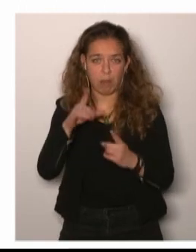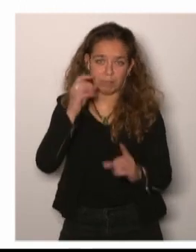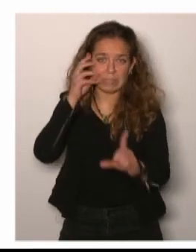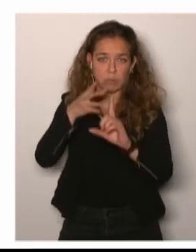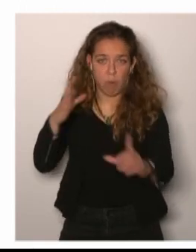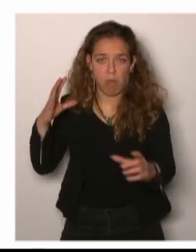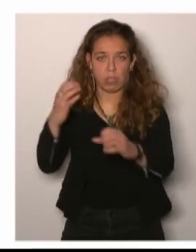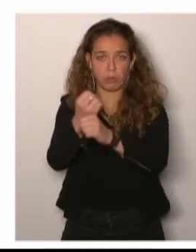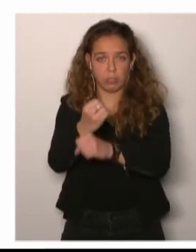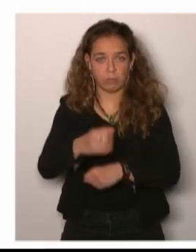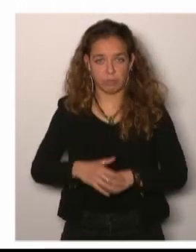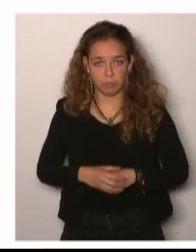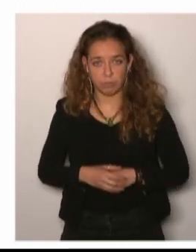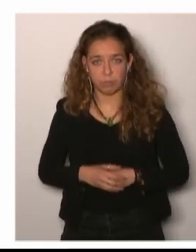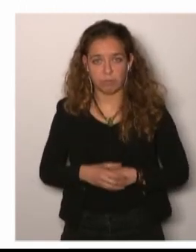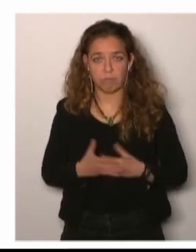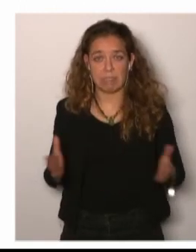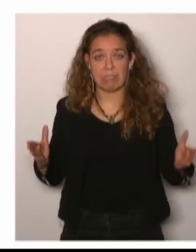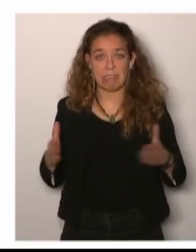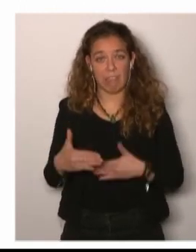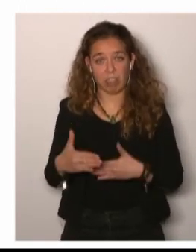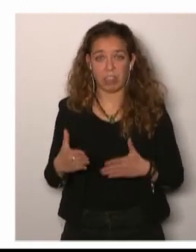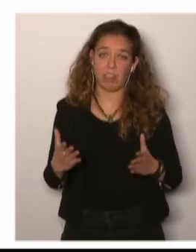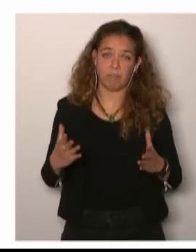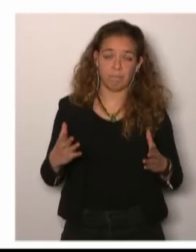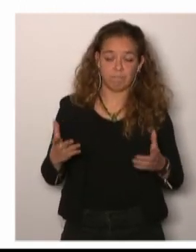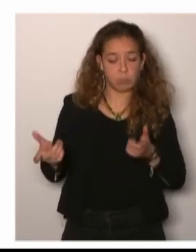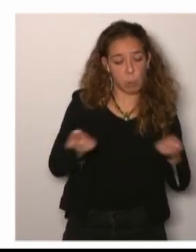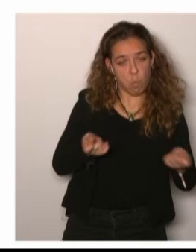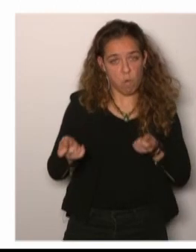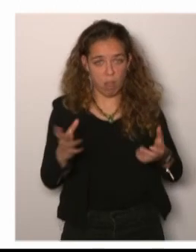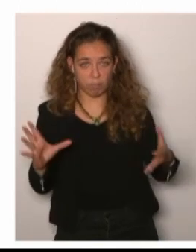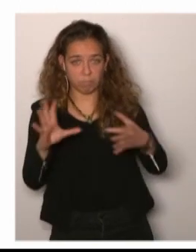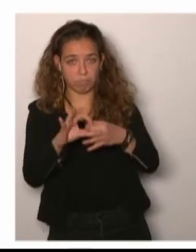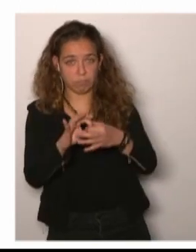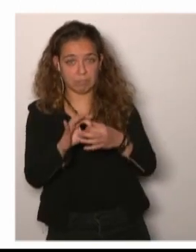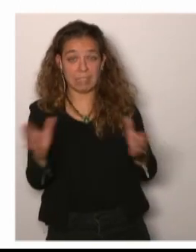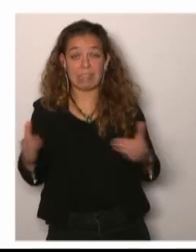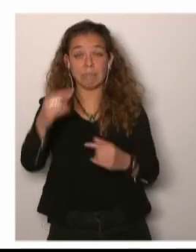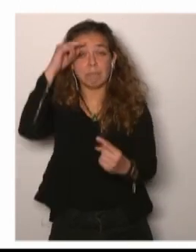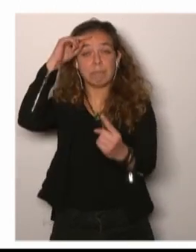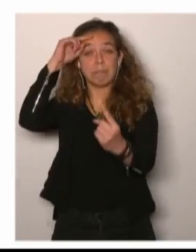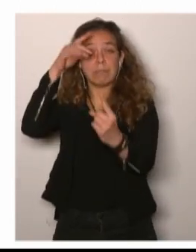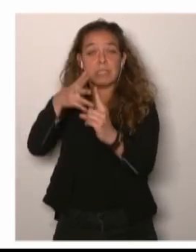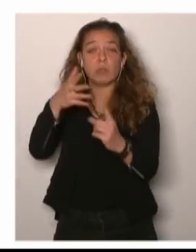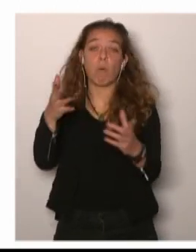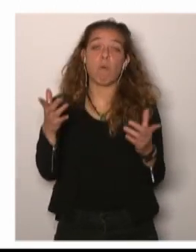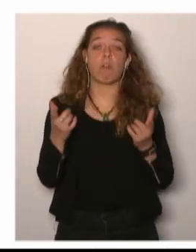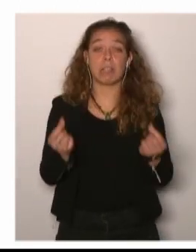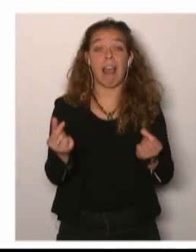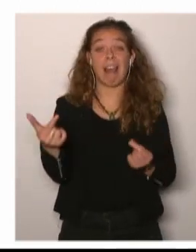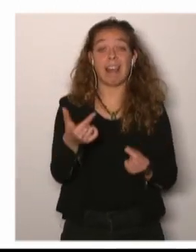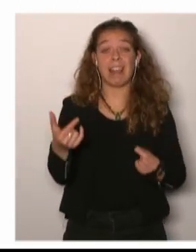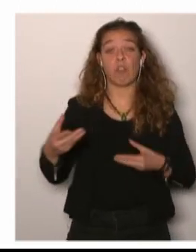structure of the mission on cancer, our both Directorate General have established a